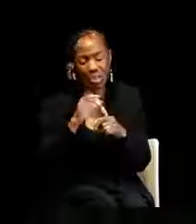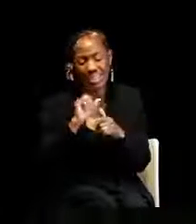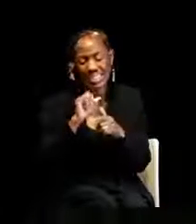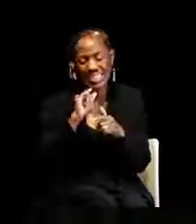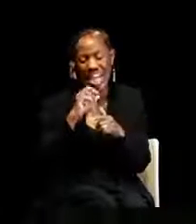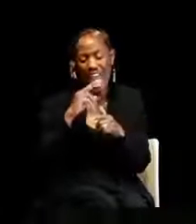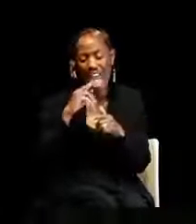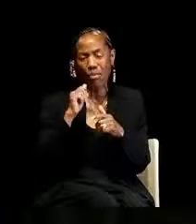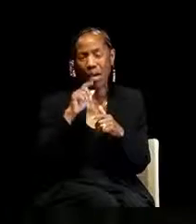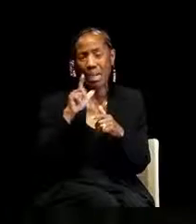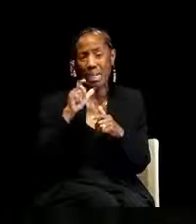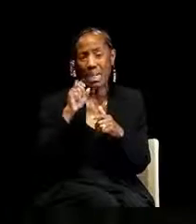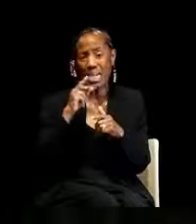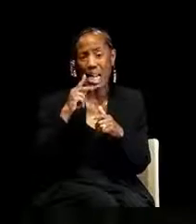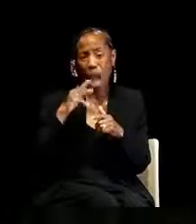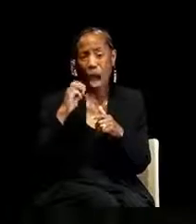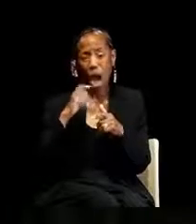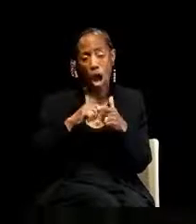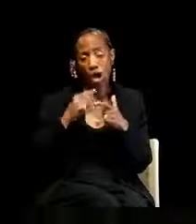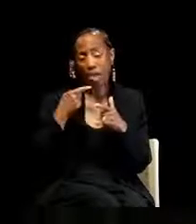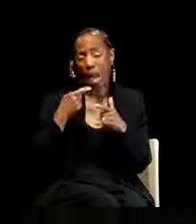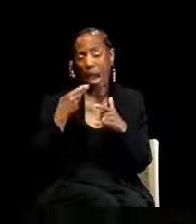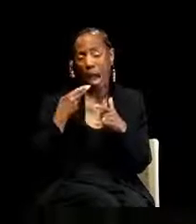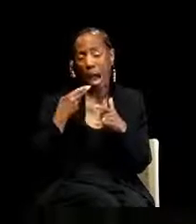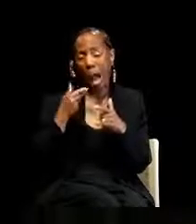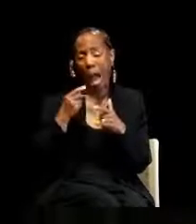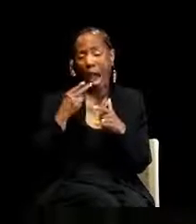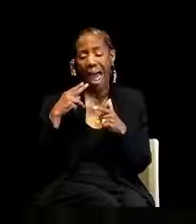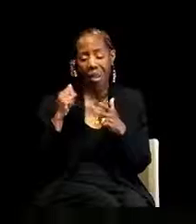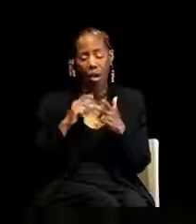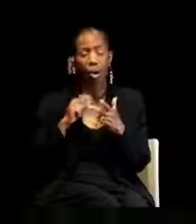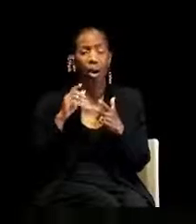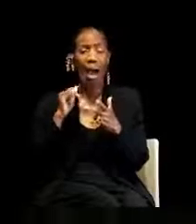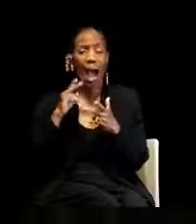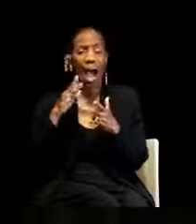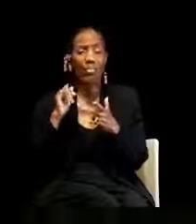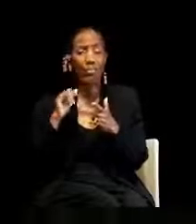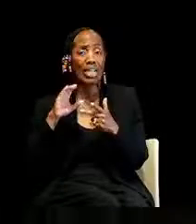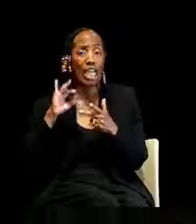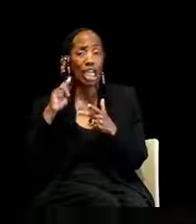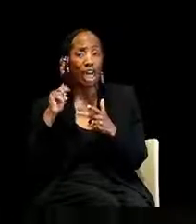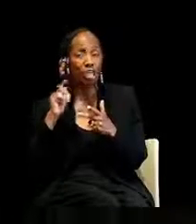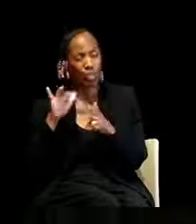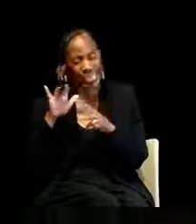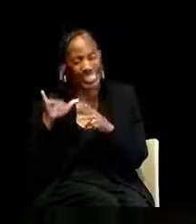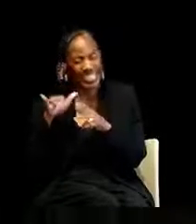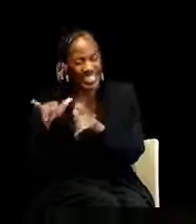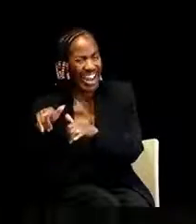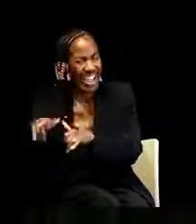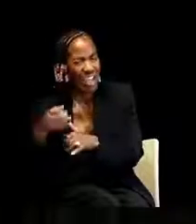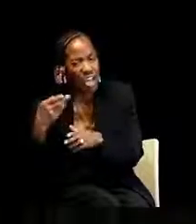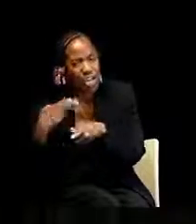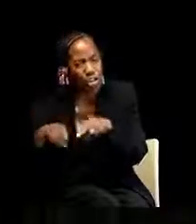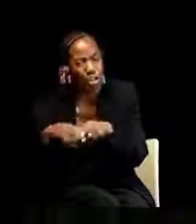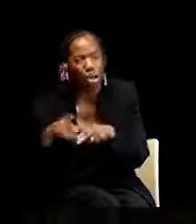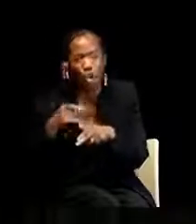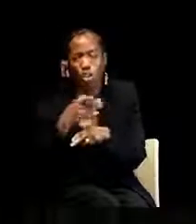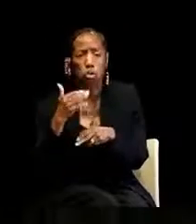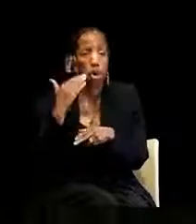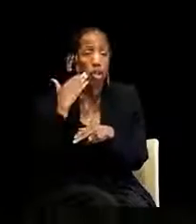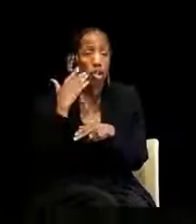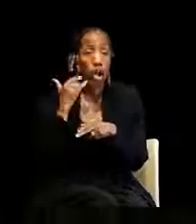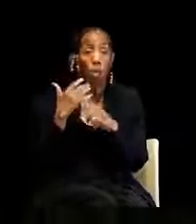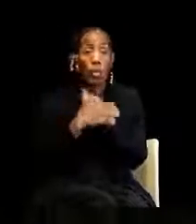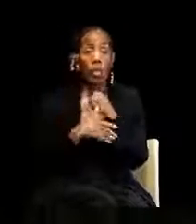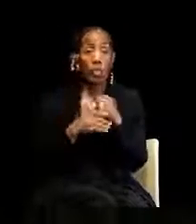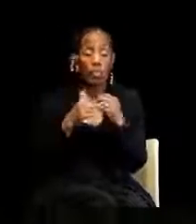Ghana, and we fled to Ivory Coast, and we were there for a little bit. And as you all know, when